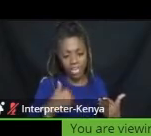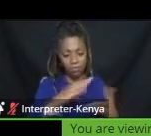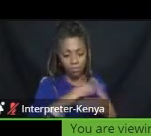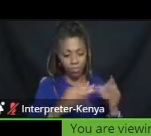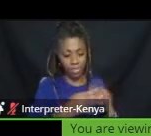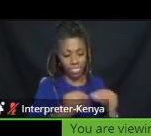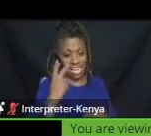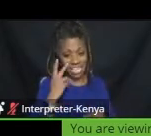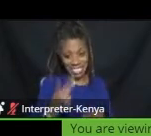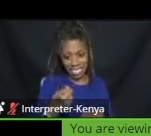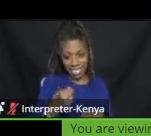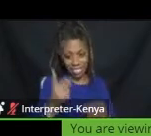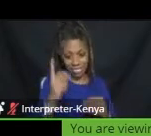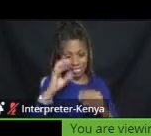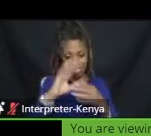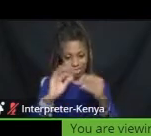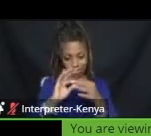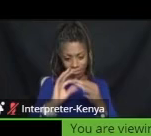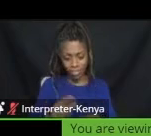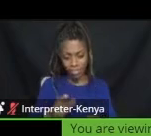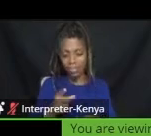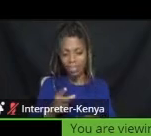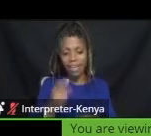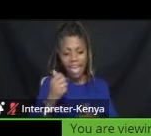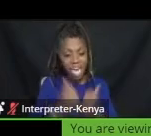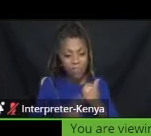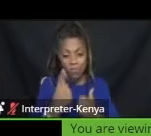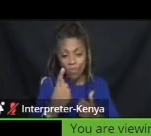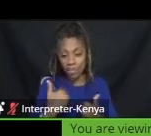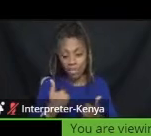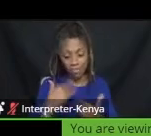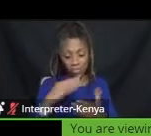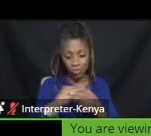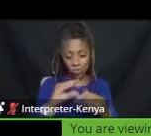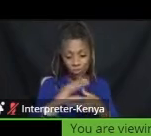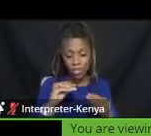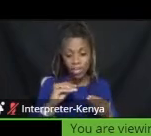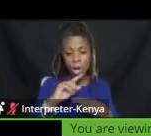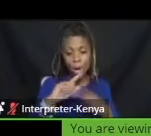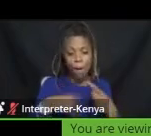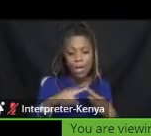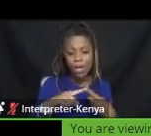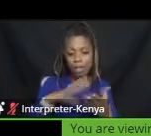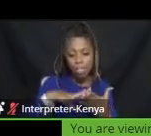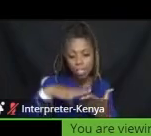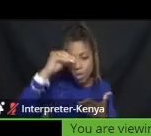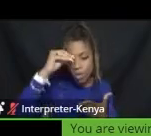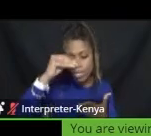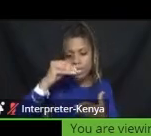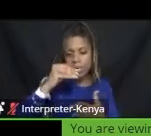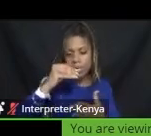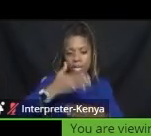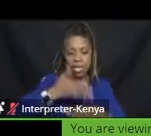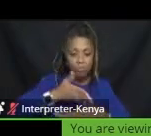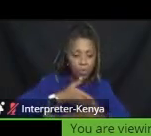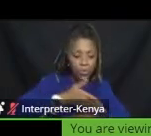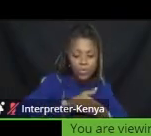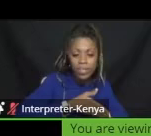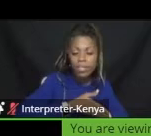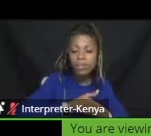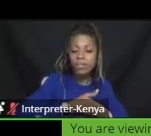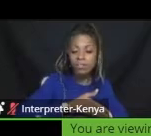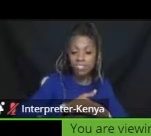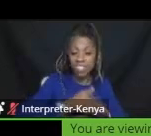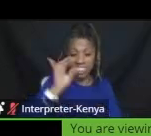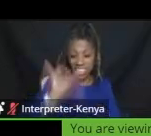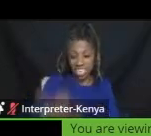story of learning and improving. Yep. And I think that's exactly what our system